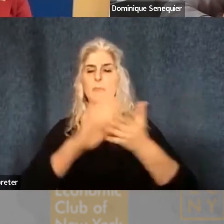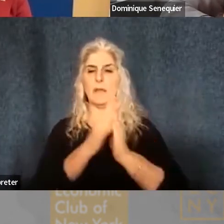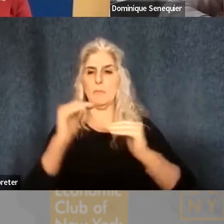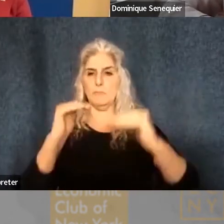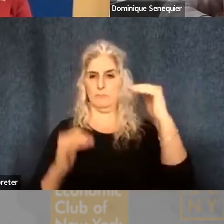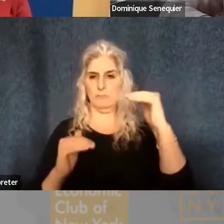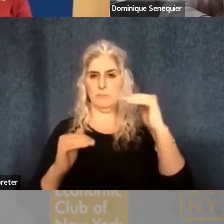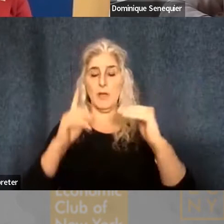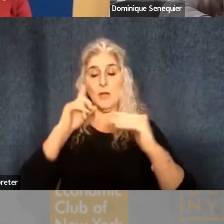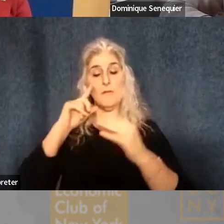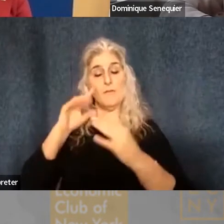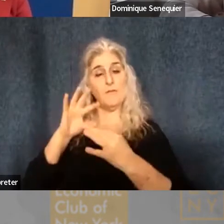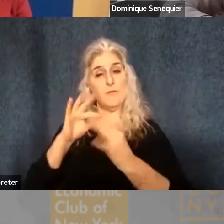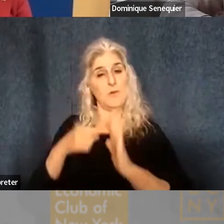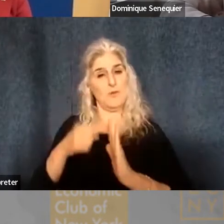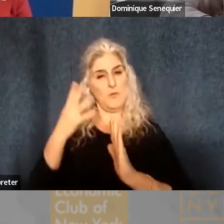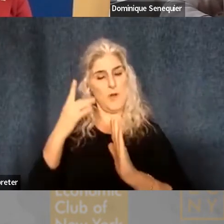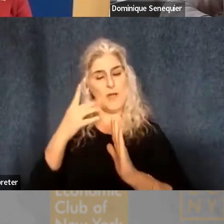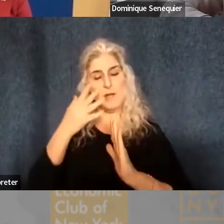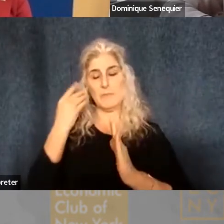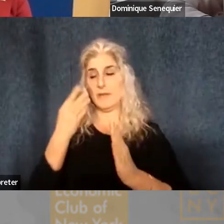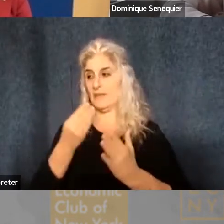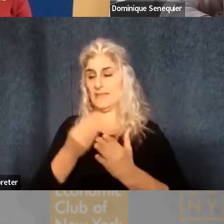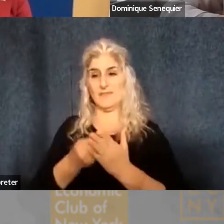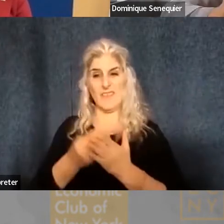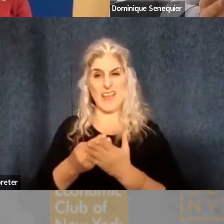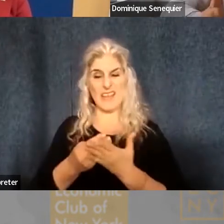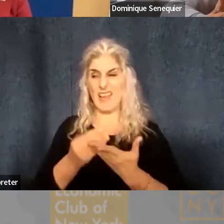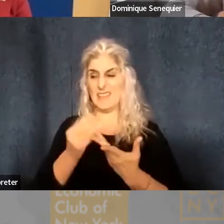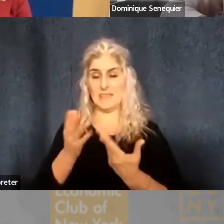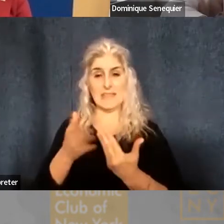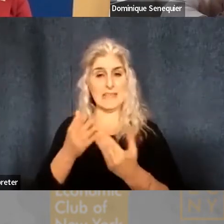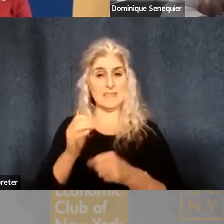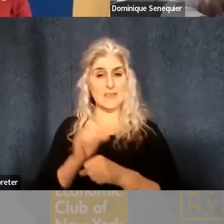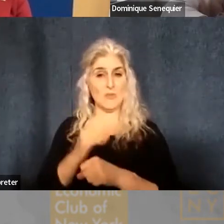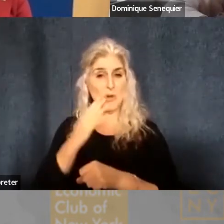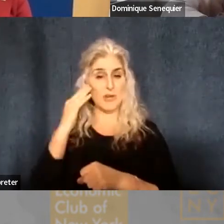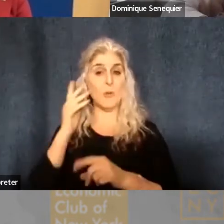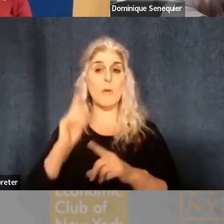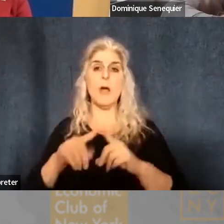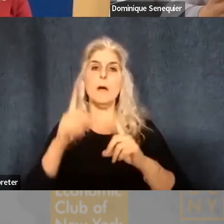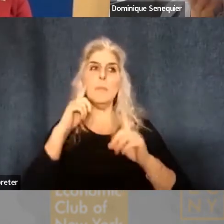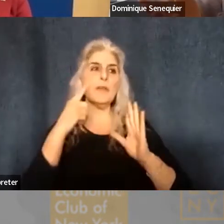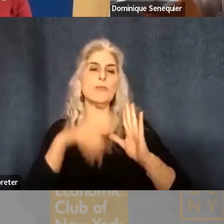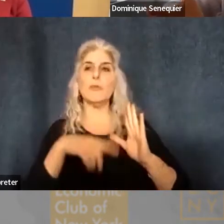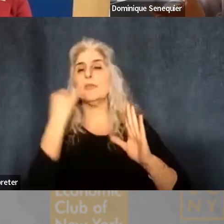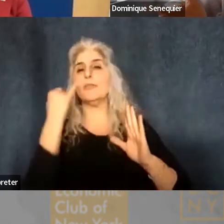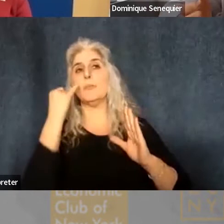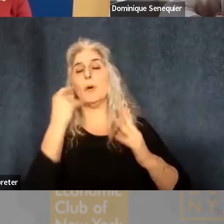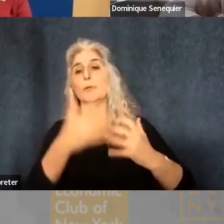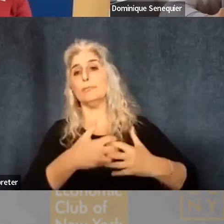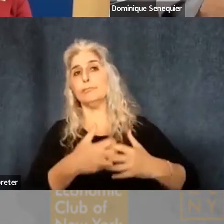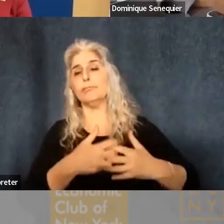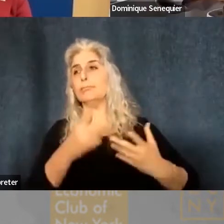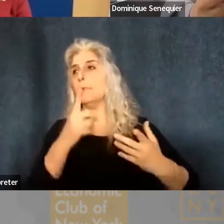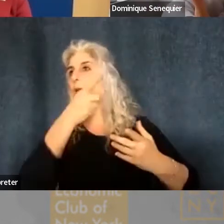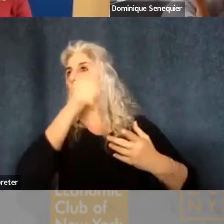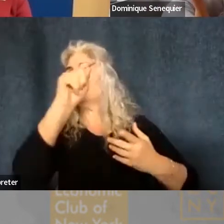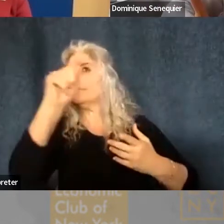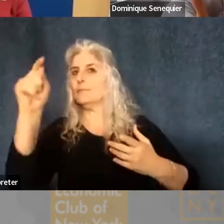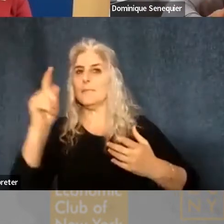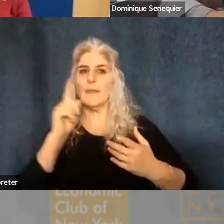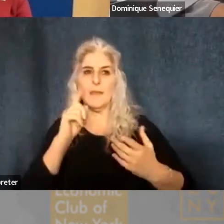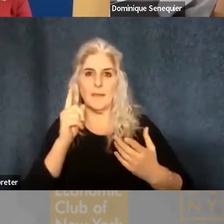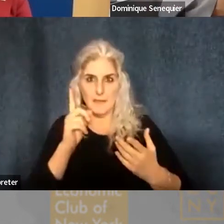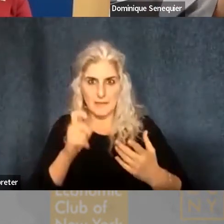finance, quite easy, you can work from home. But if it is a manufacturer, I'm at the board of Hermes. I mean, you need